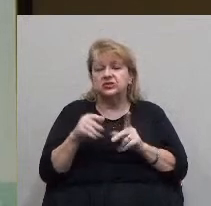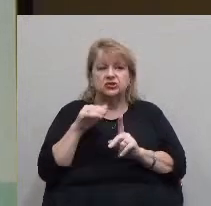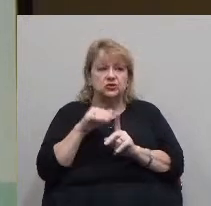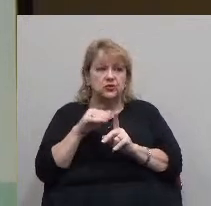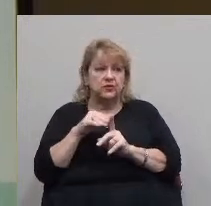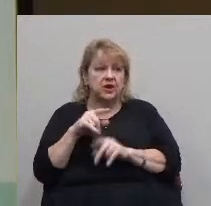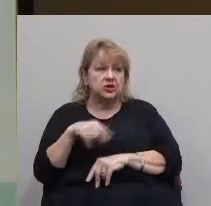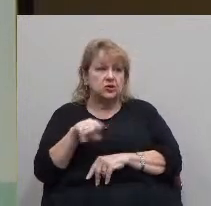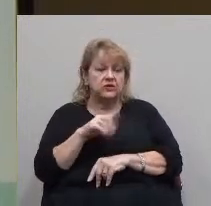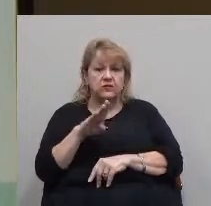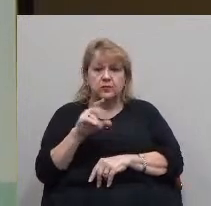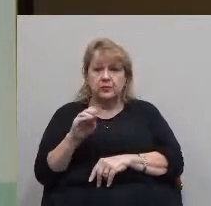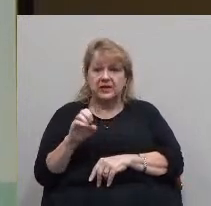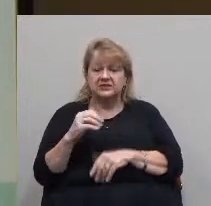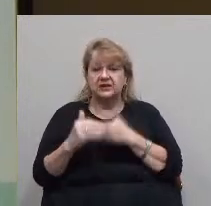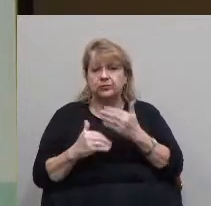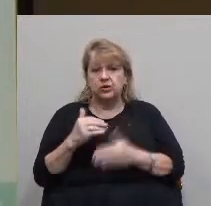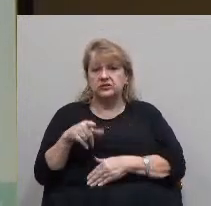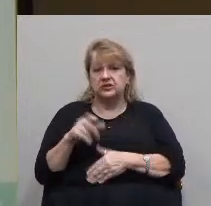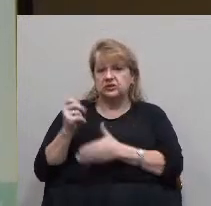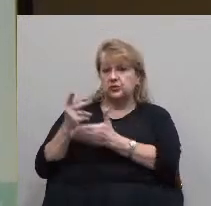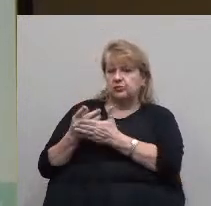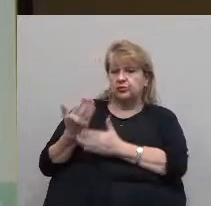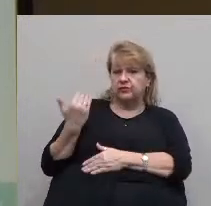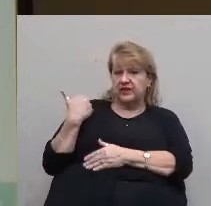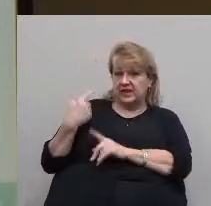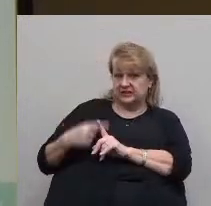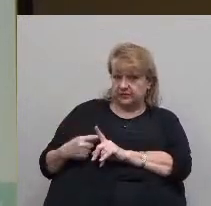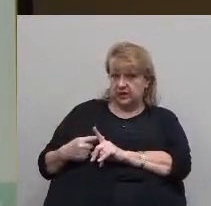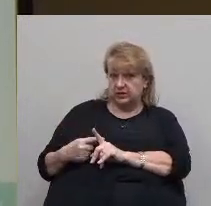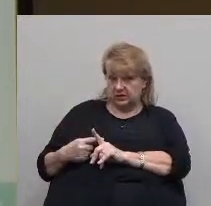of the BESE process that you approved last month,